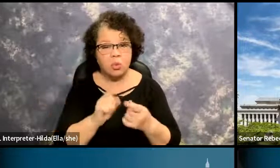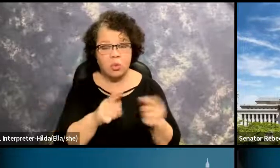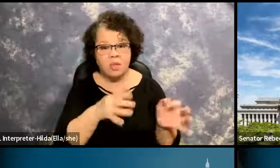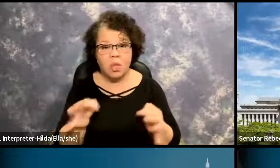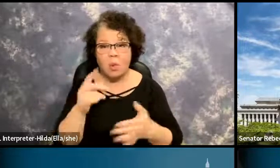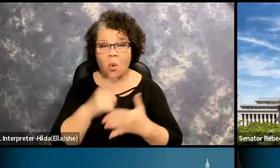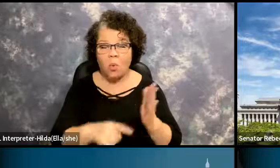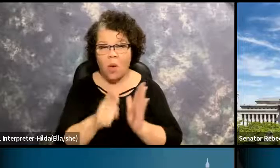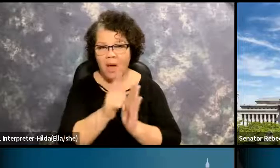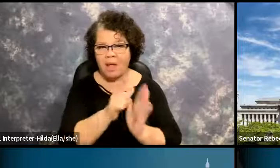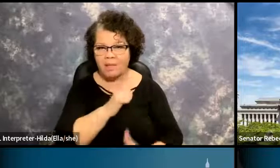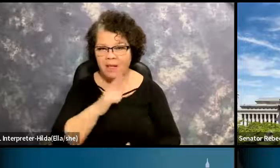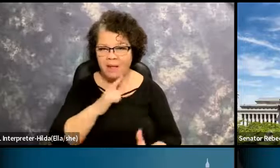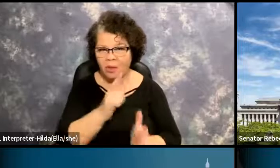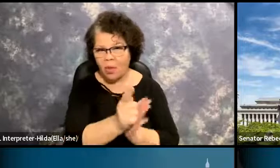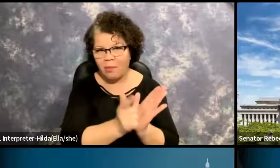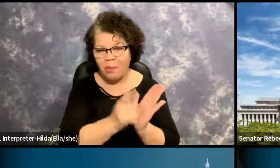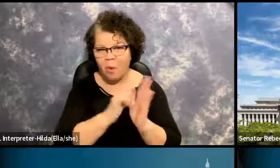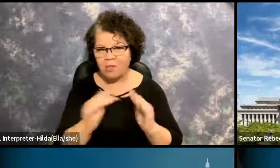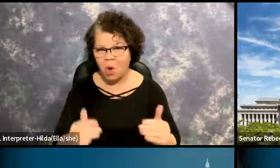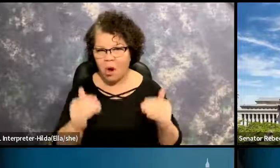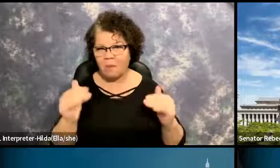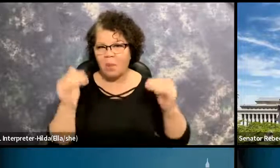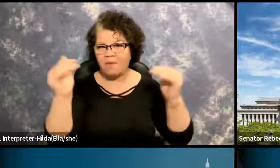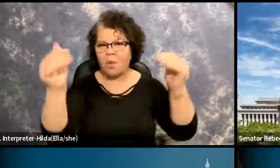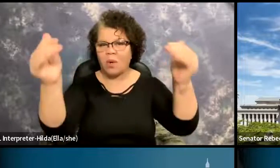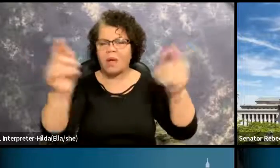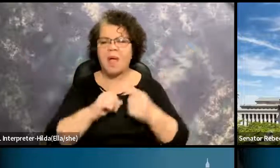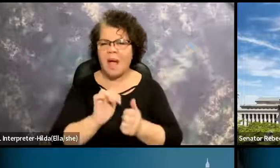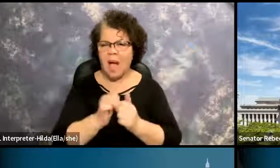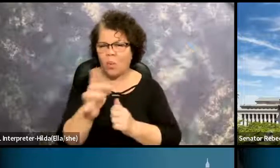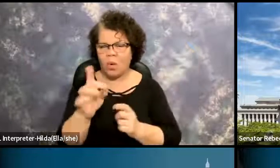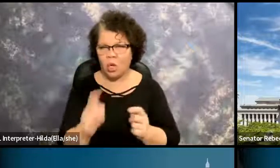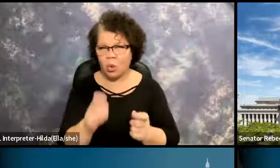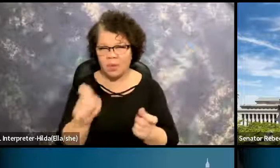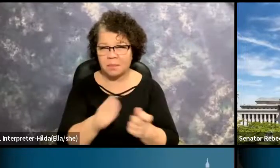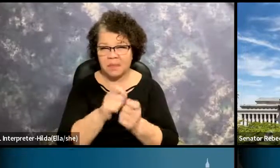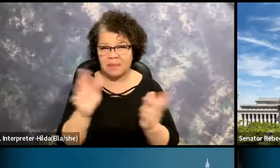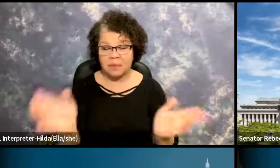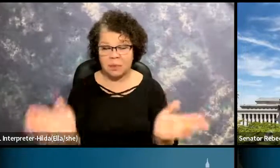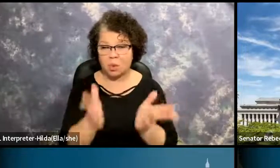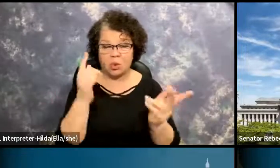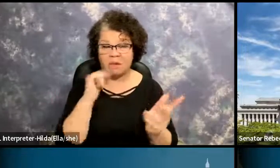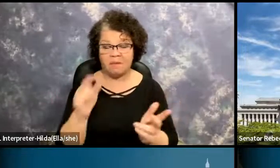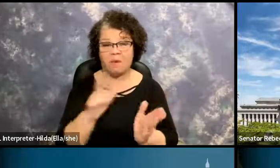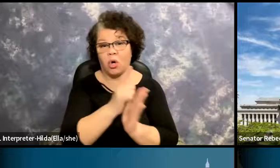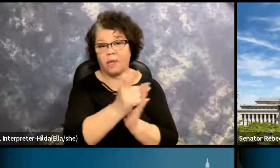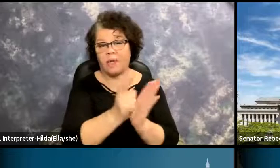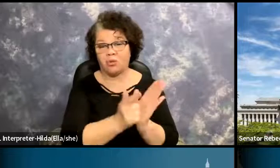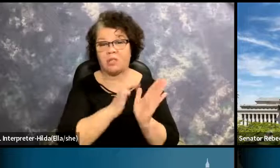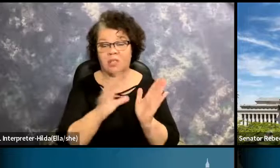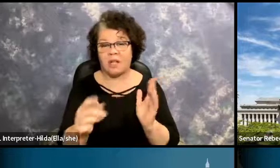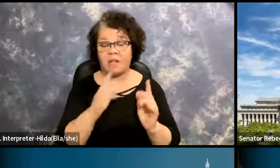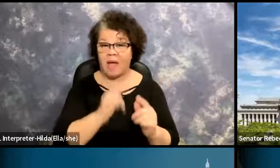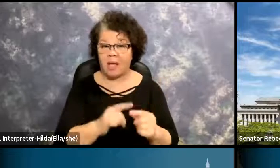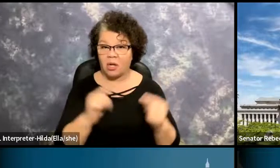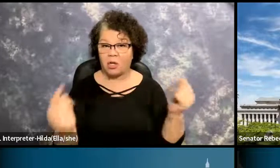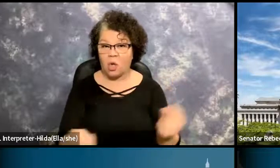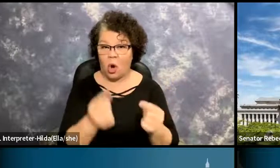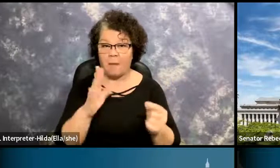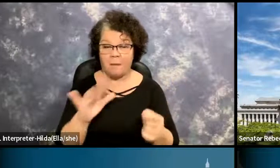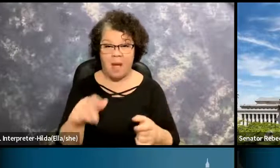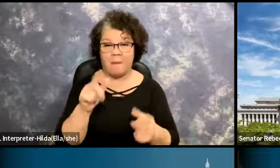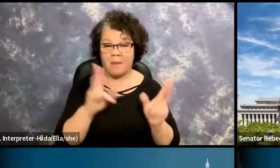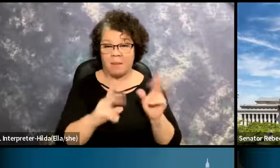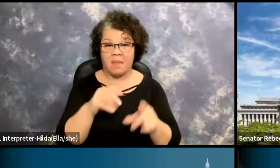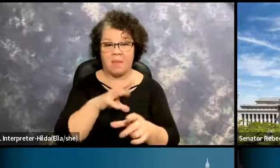the legislative process. How are you specifically pushing for legislation addressing the harm endured by 37th District